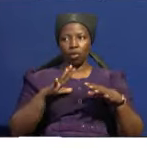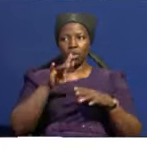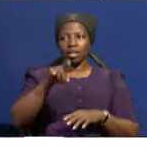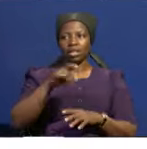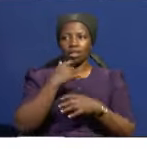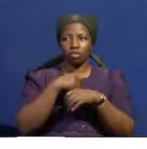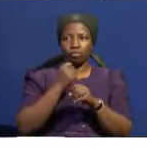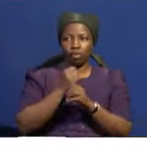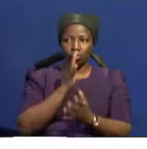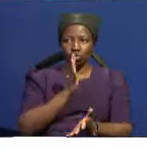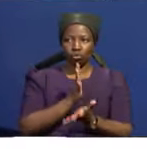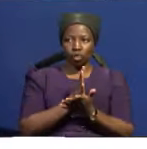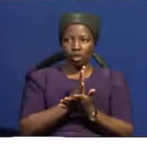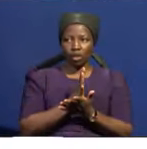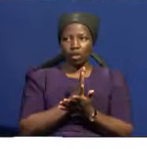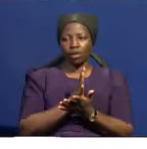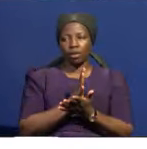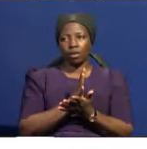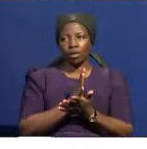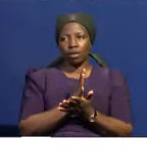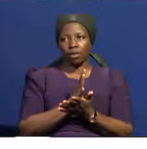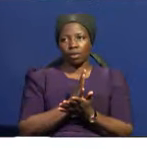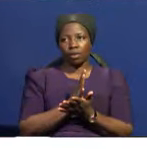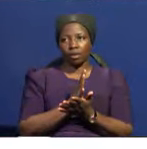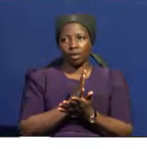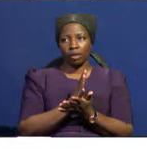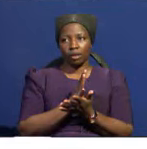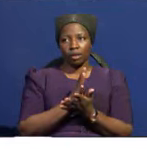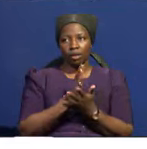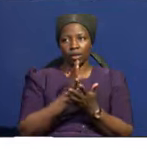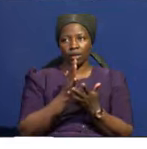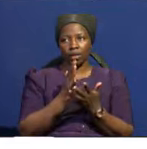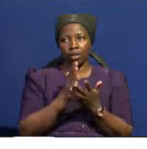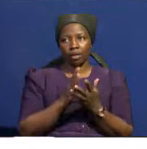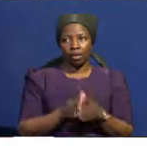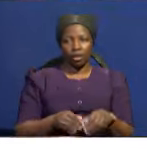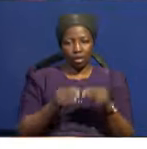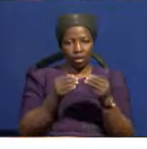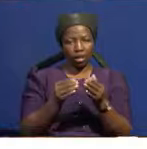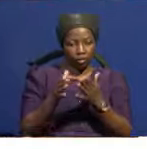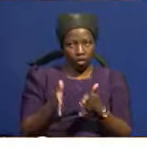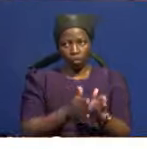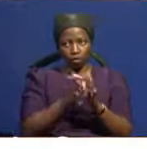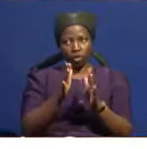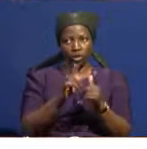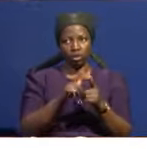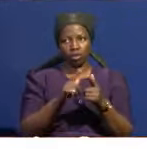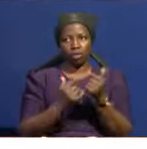integrate them specifically to give them paths to create a livelihood.